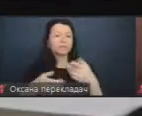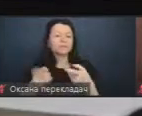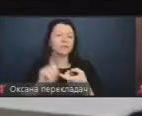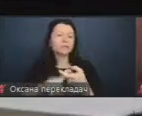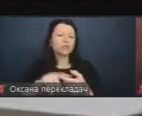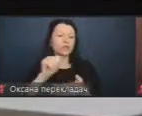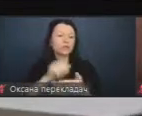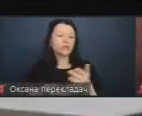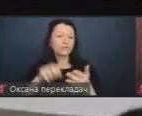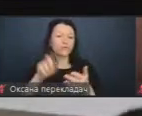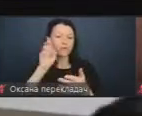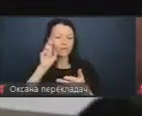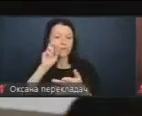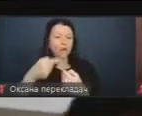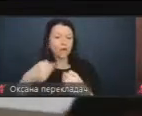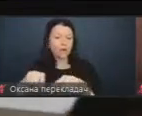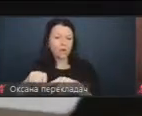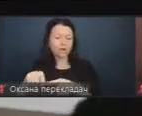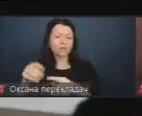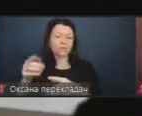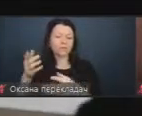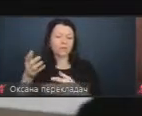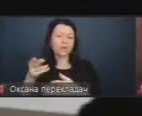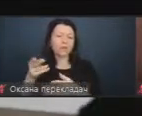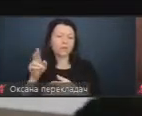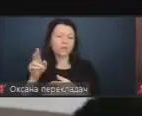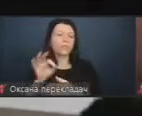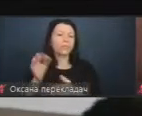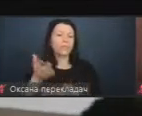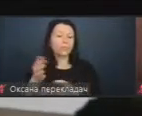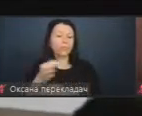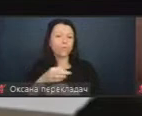So, for example, the countries where we see the